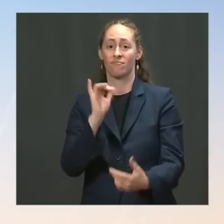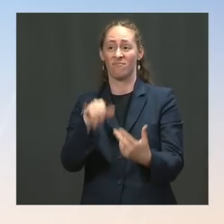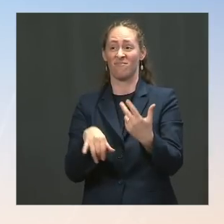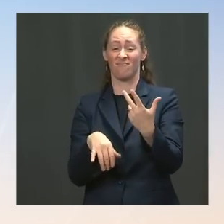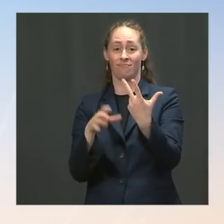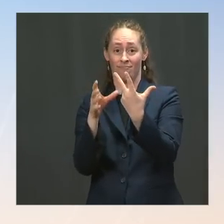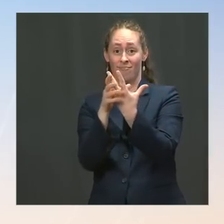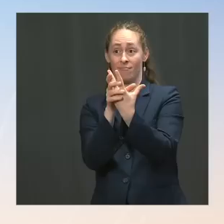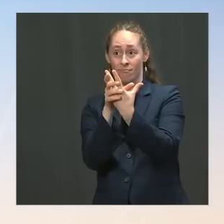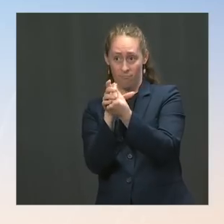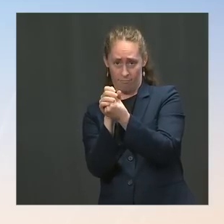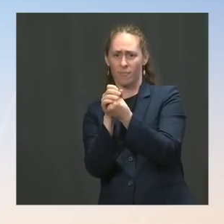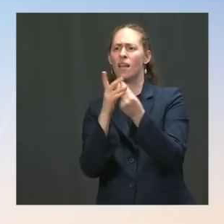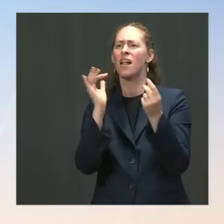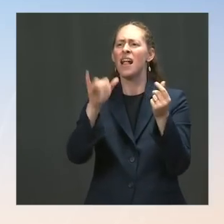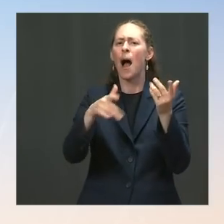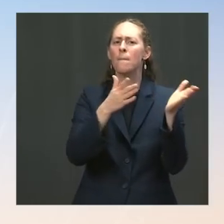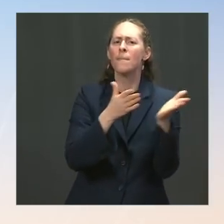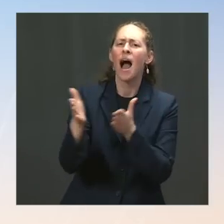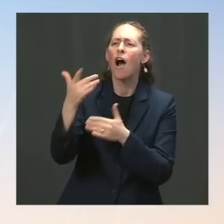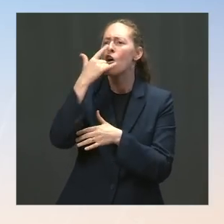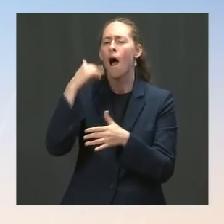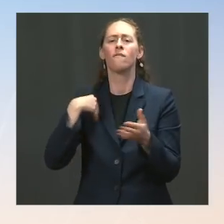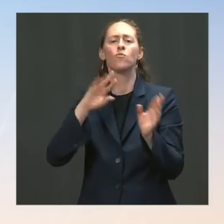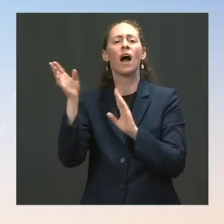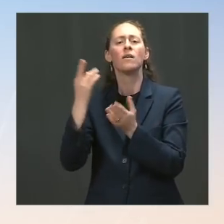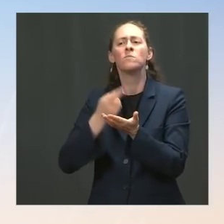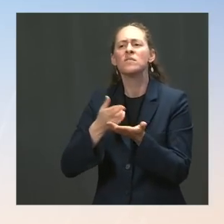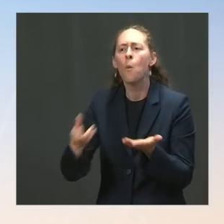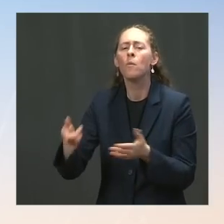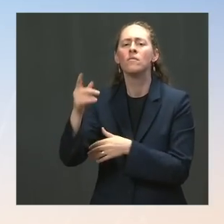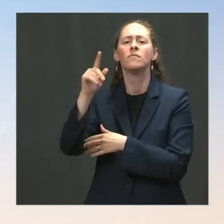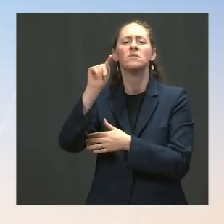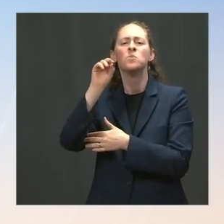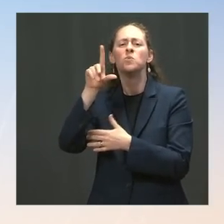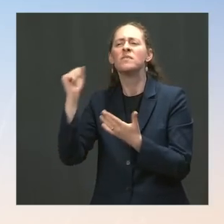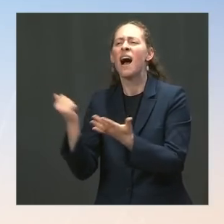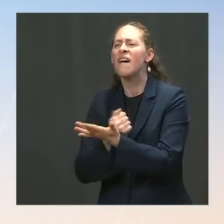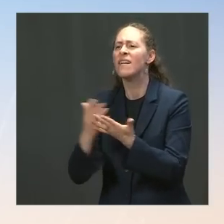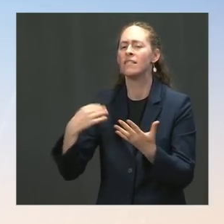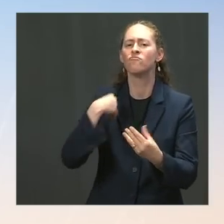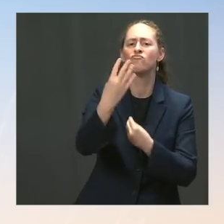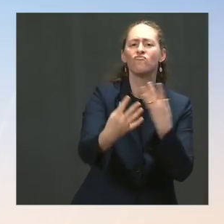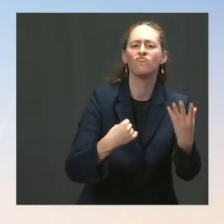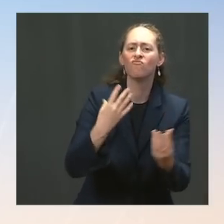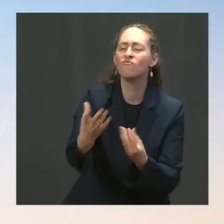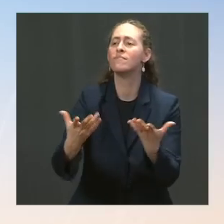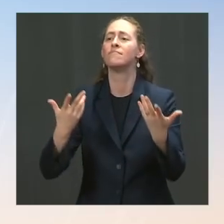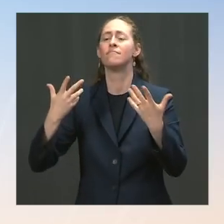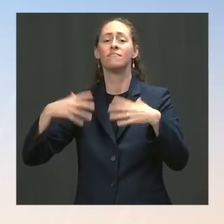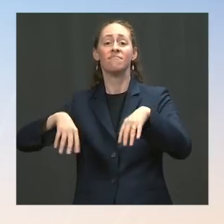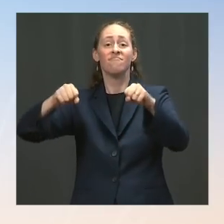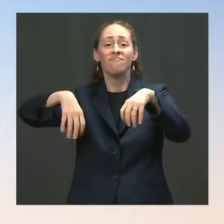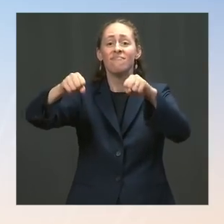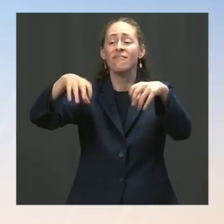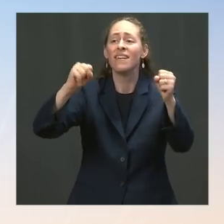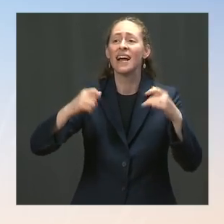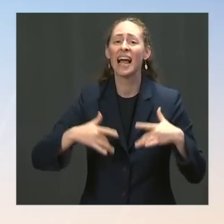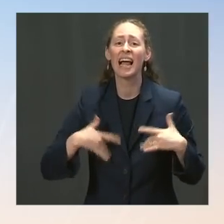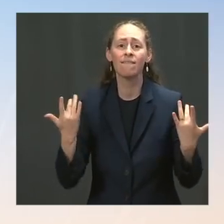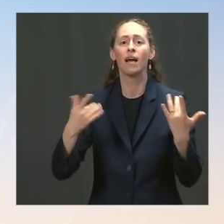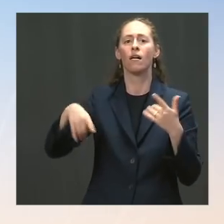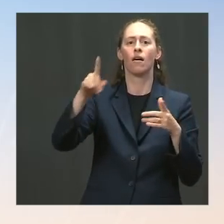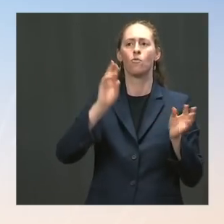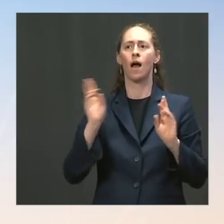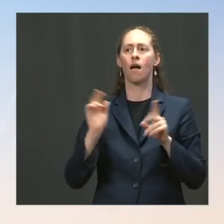tools, and holding events to help more schools and more communities and parents and students prepare for the fall and make sure that every